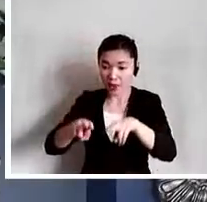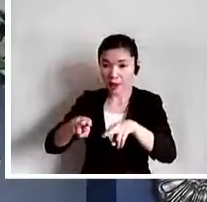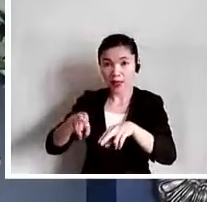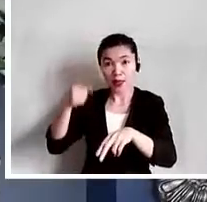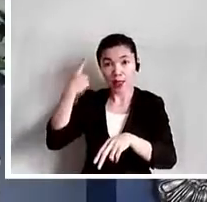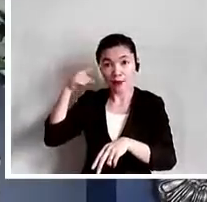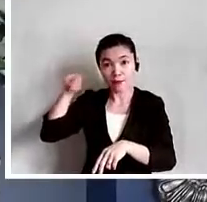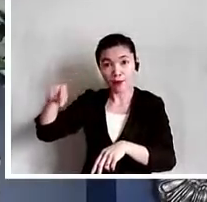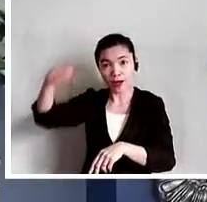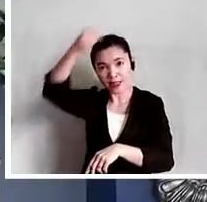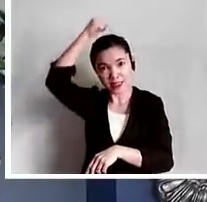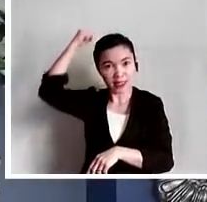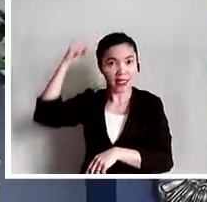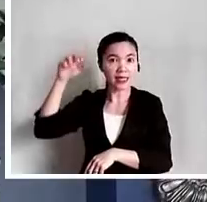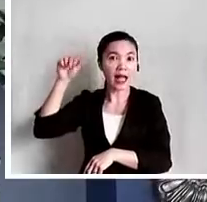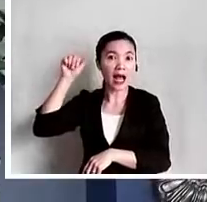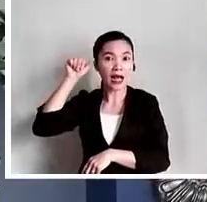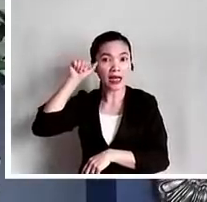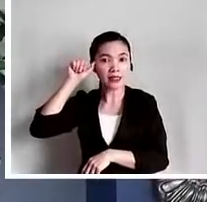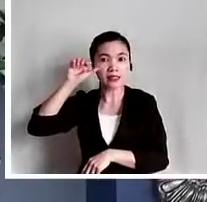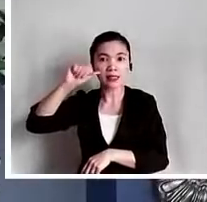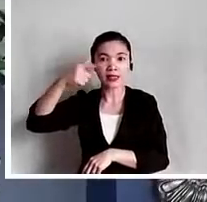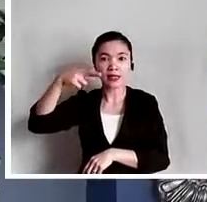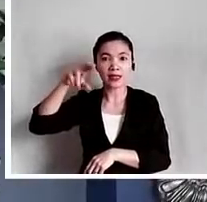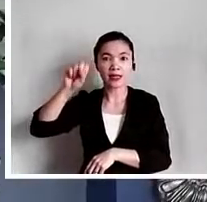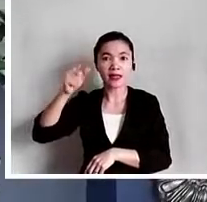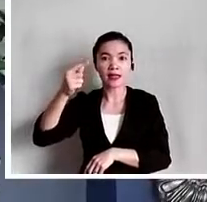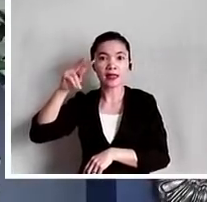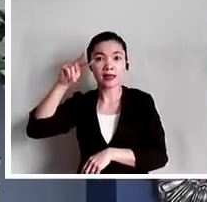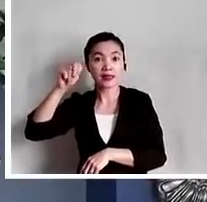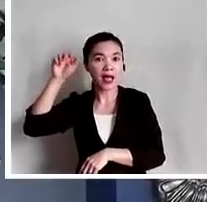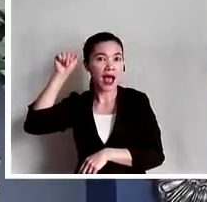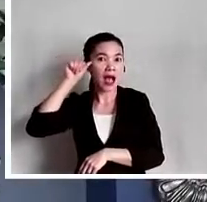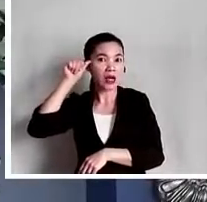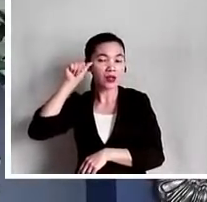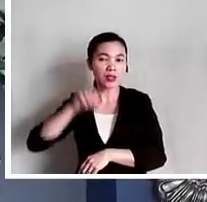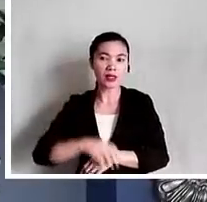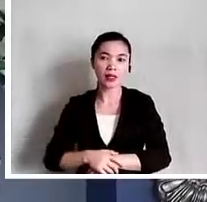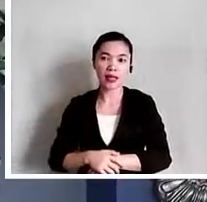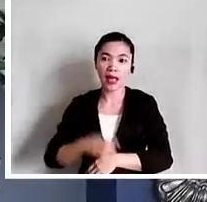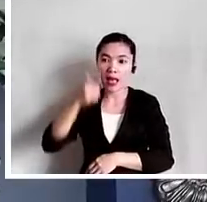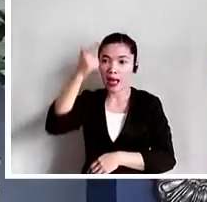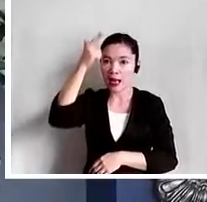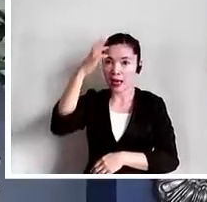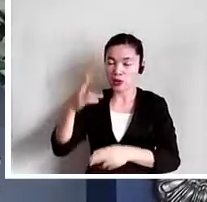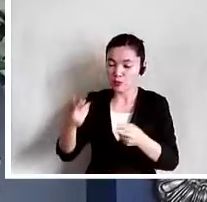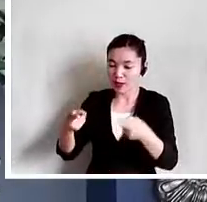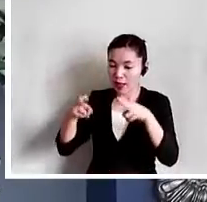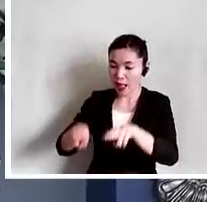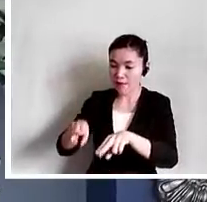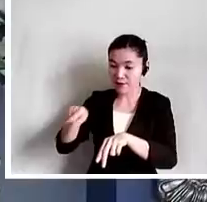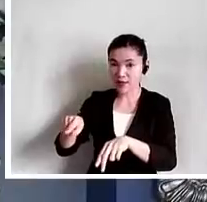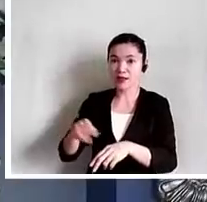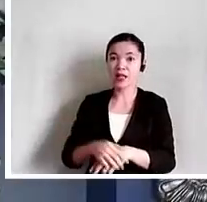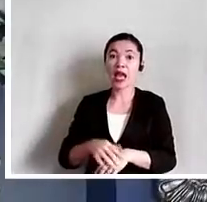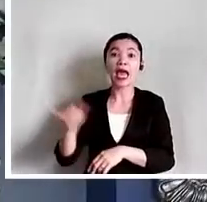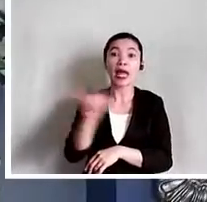Augustine. God will make it happen for all of us as